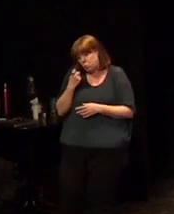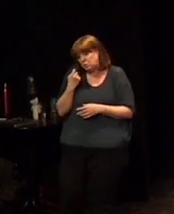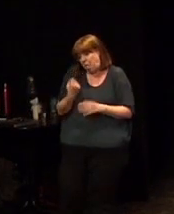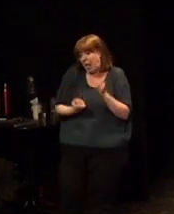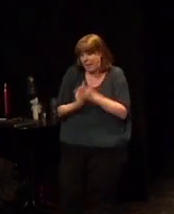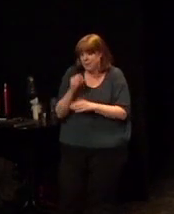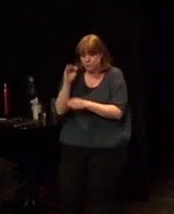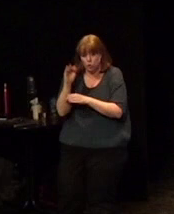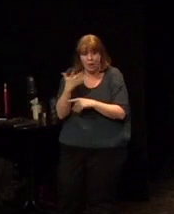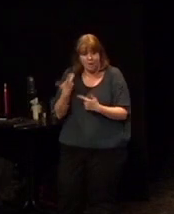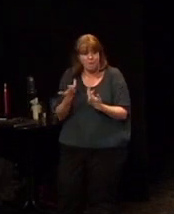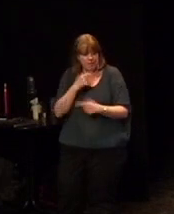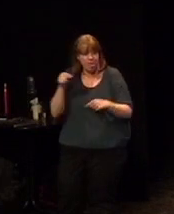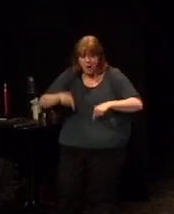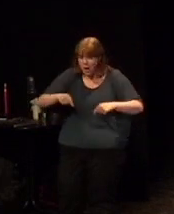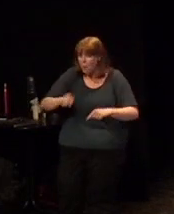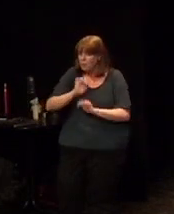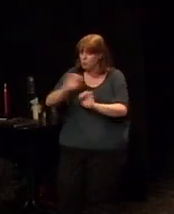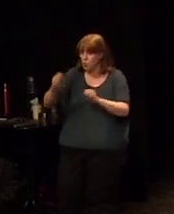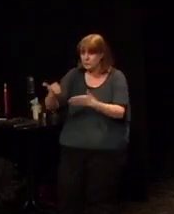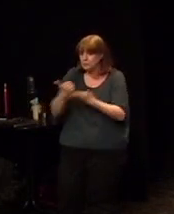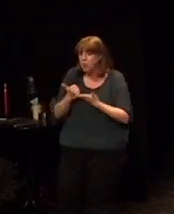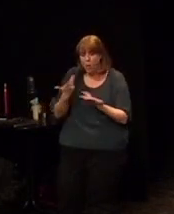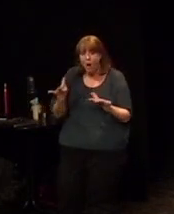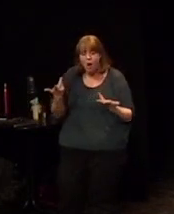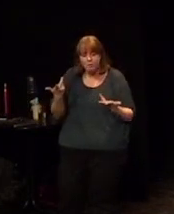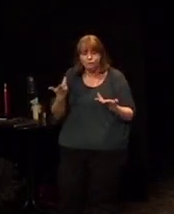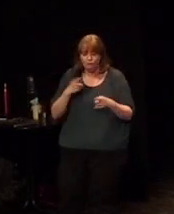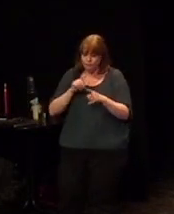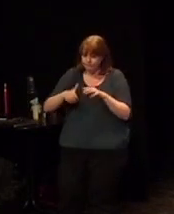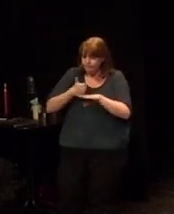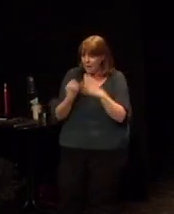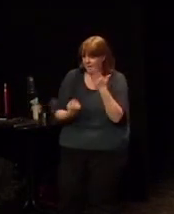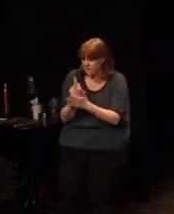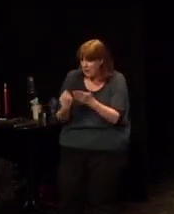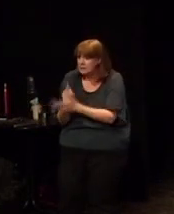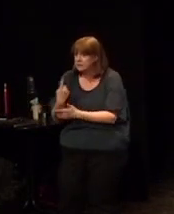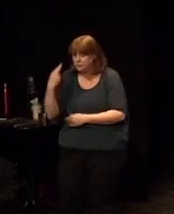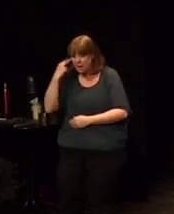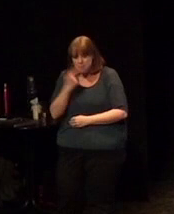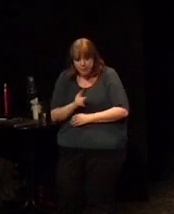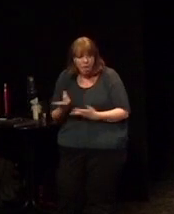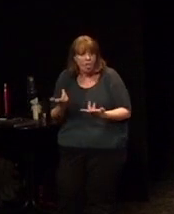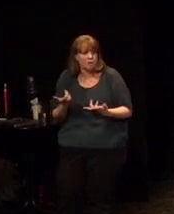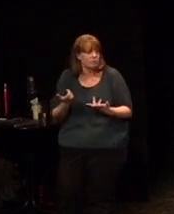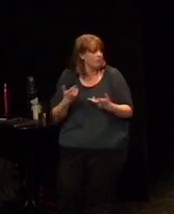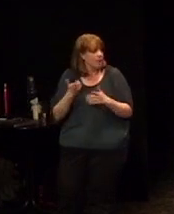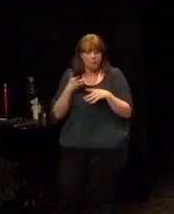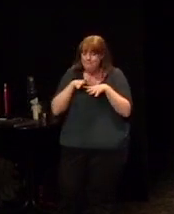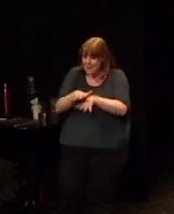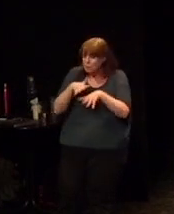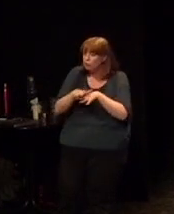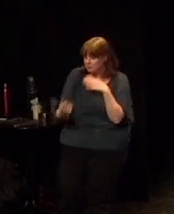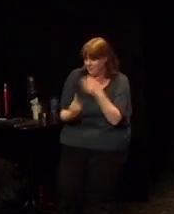got all the people here doing with your support. Get more events happening with the people that can mainstream